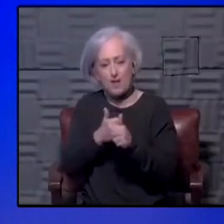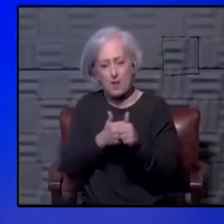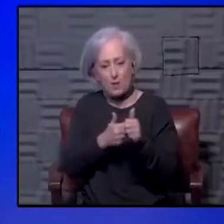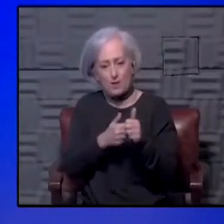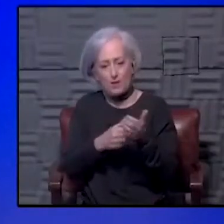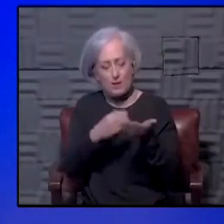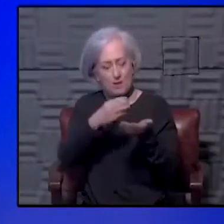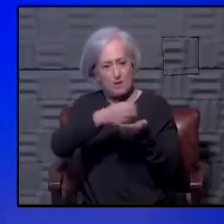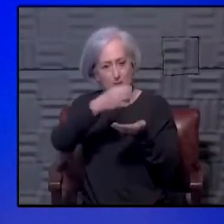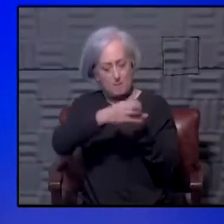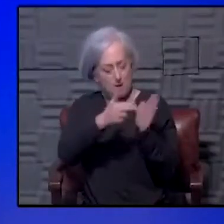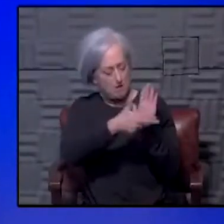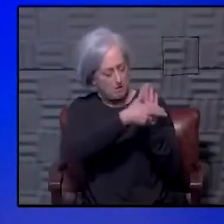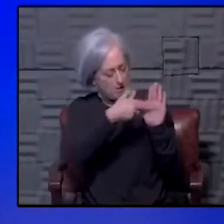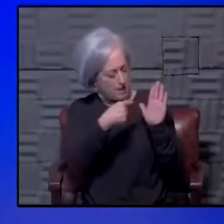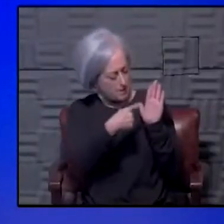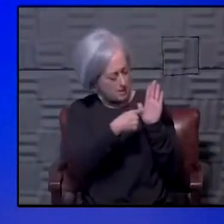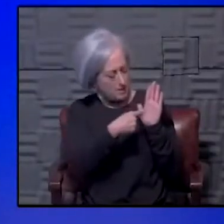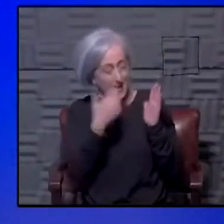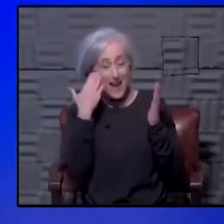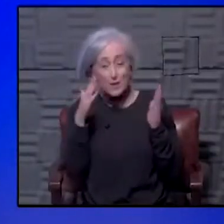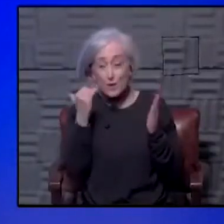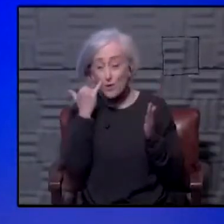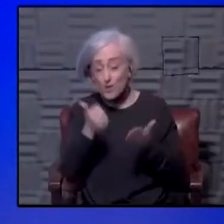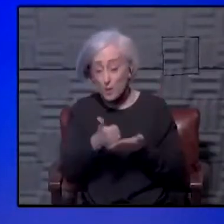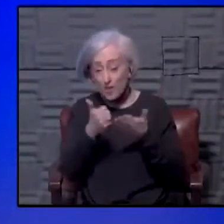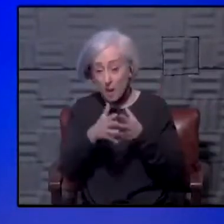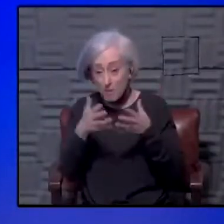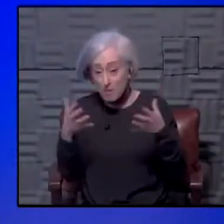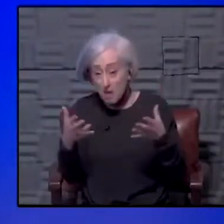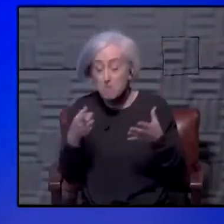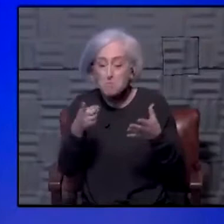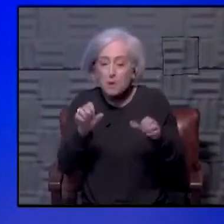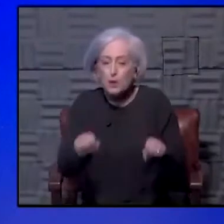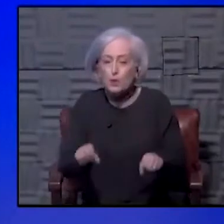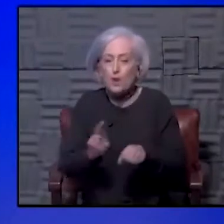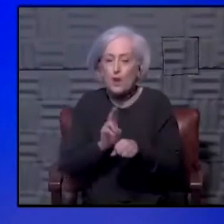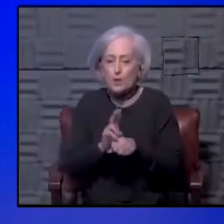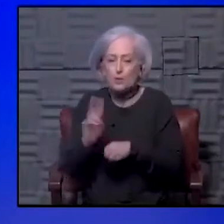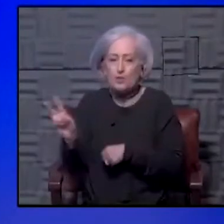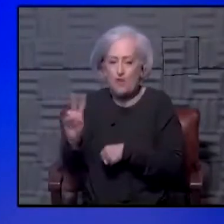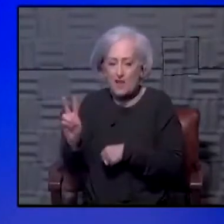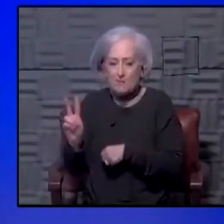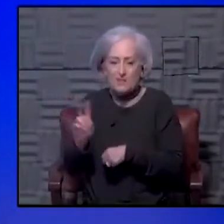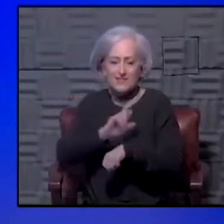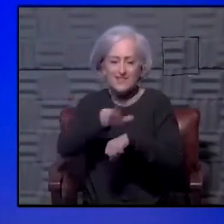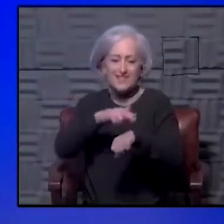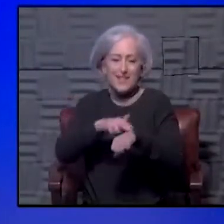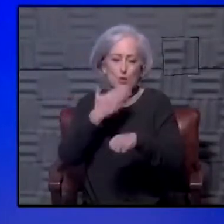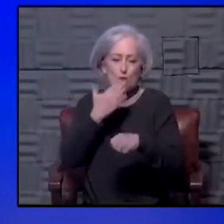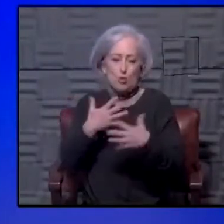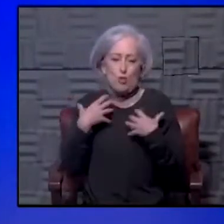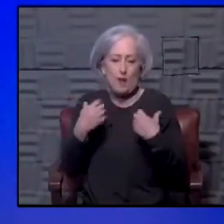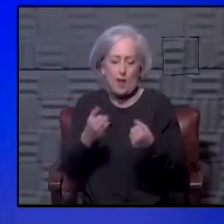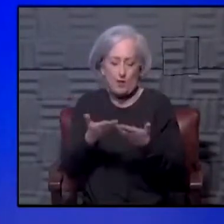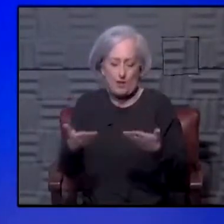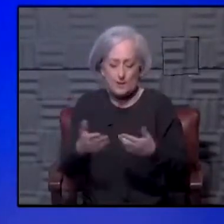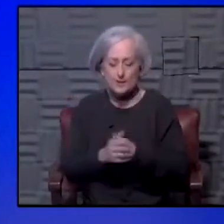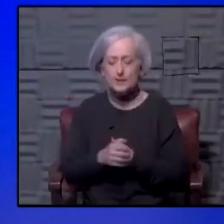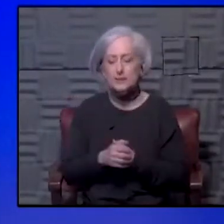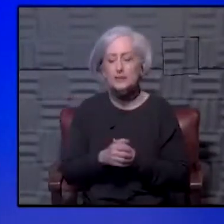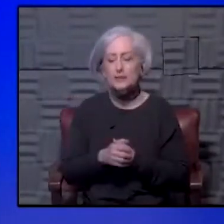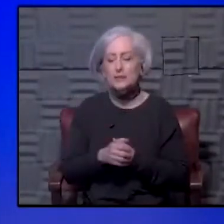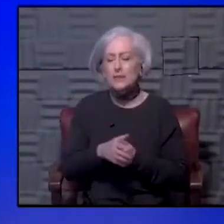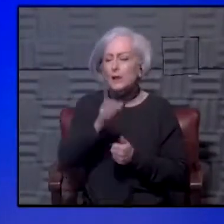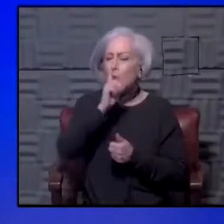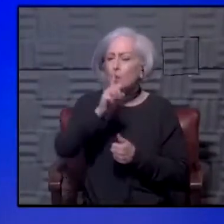know that they'll help too much, but certainly you can take those just in natural good health. But otherwise, I think it's really a